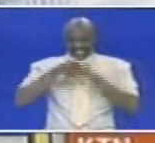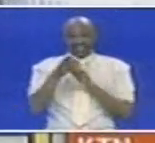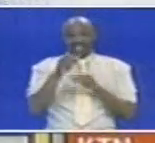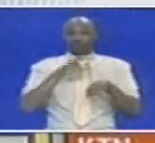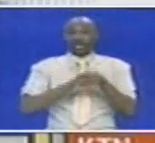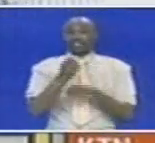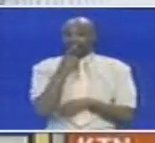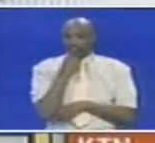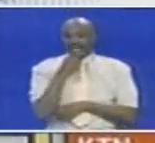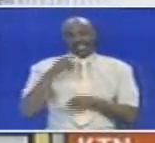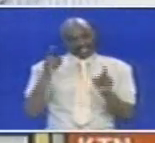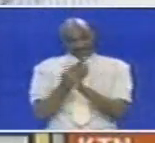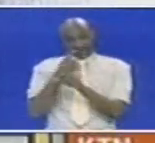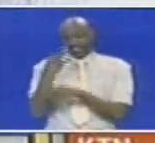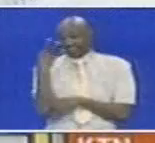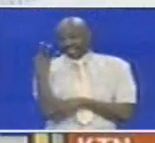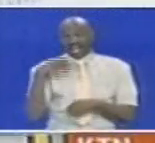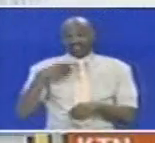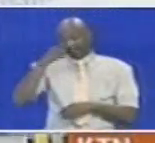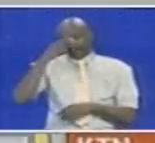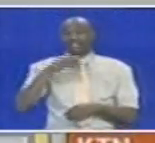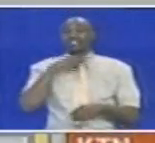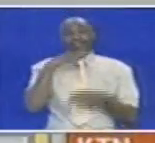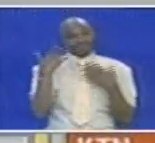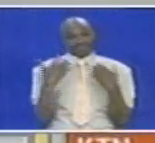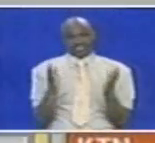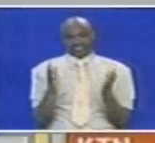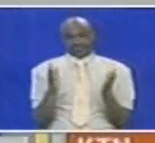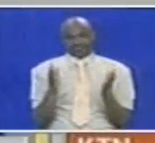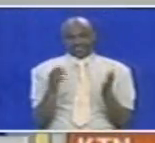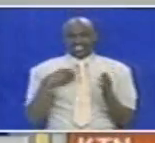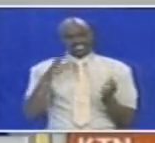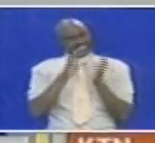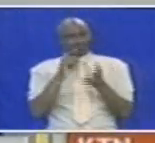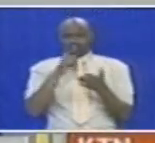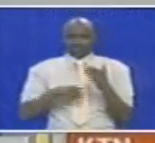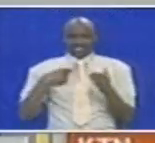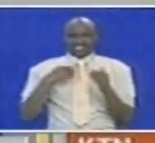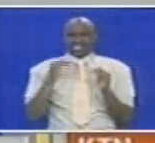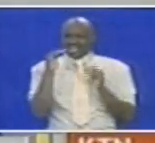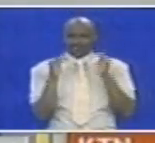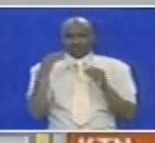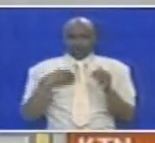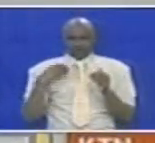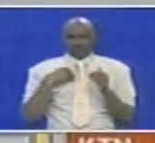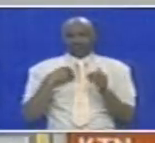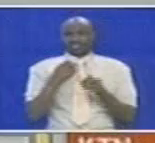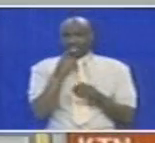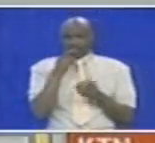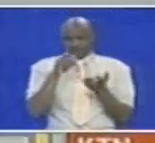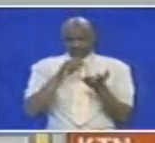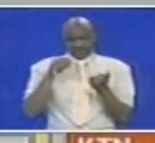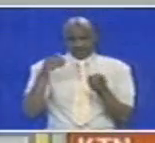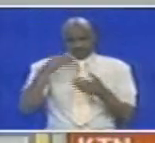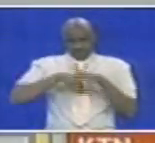matibabu, mbali na wengine watatu kupoteza maisha yao. Because it seems to us like the levels of contamination with methanol